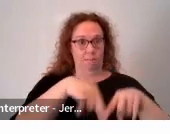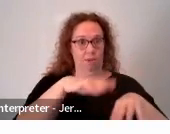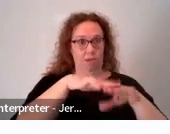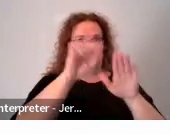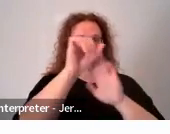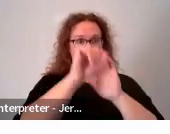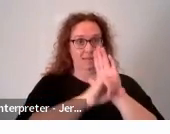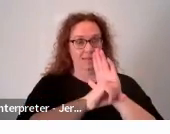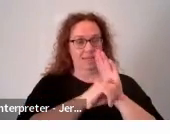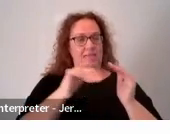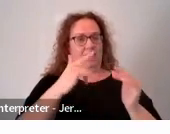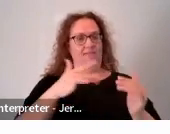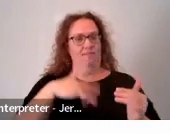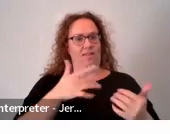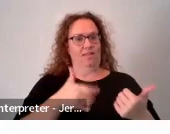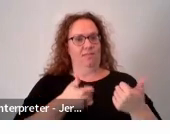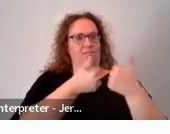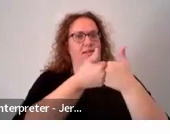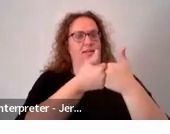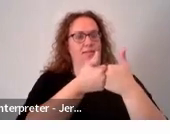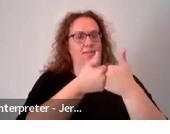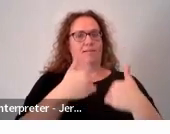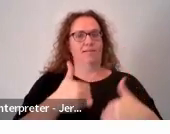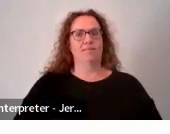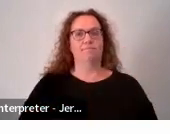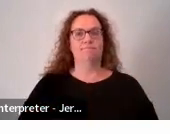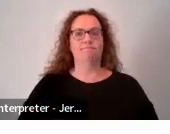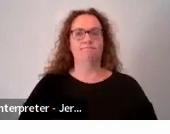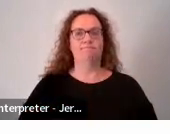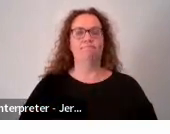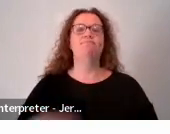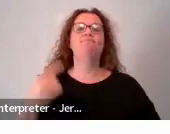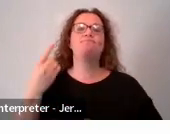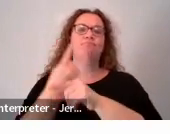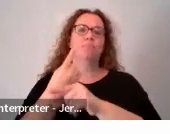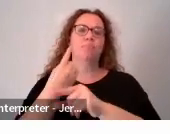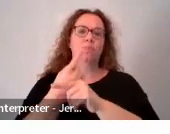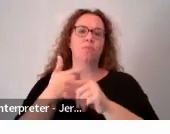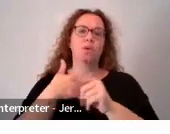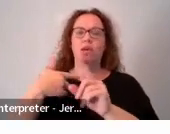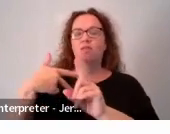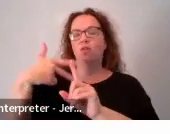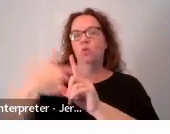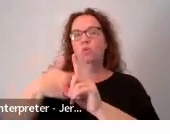is challenged, I think. Right, so we do quarterly polls